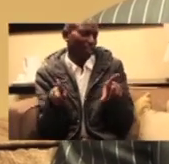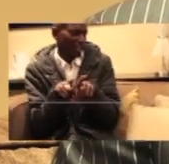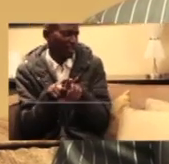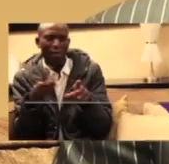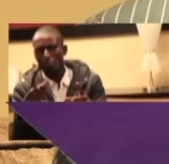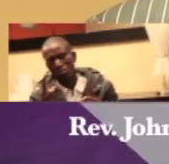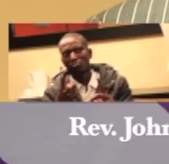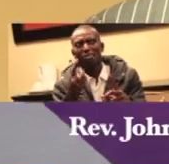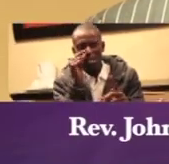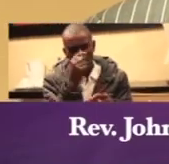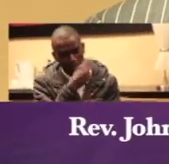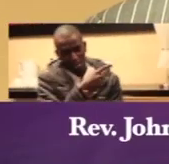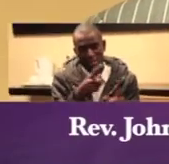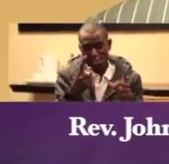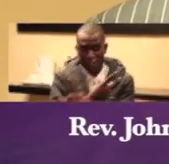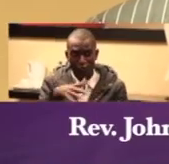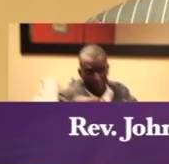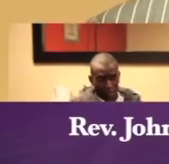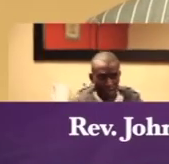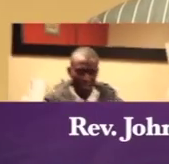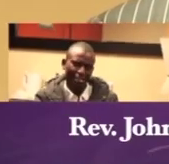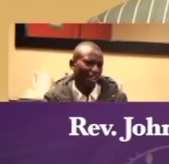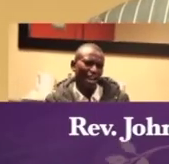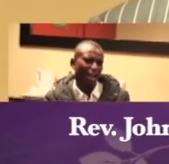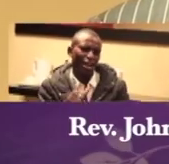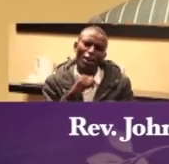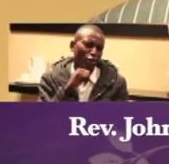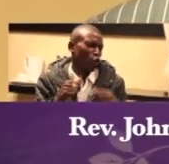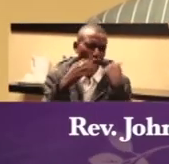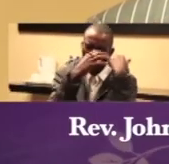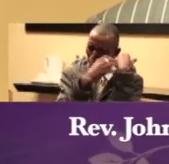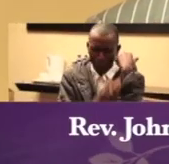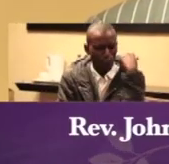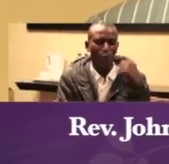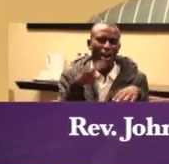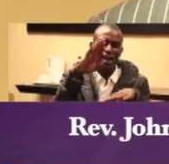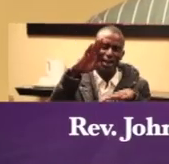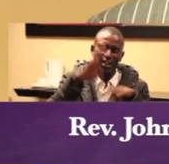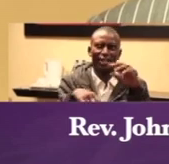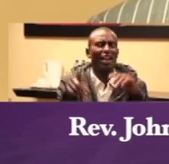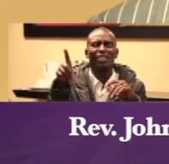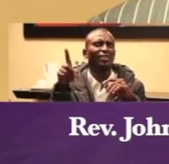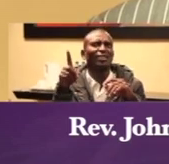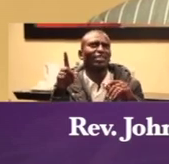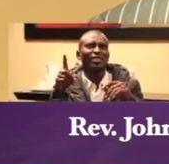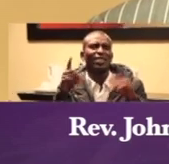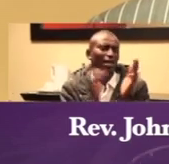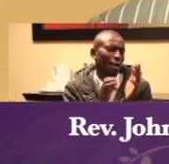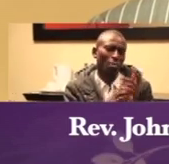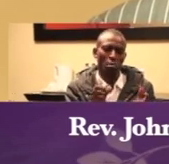environment. People are not necessarily poor as they were in Yata. But I realized that there's a need for